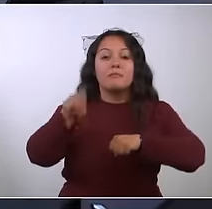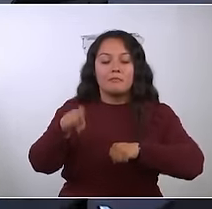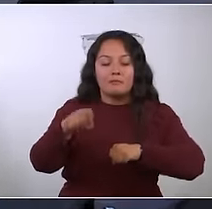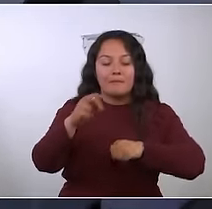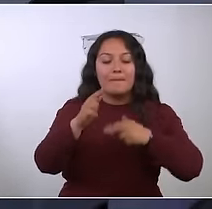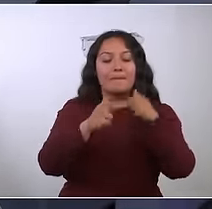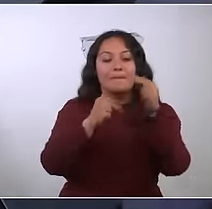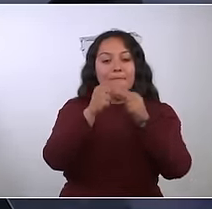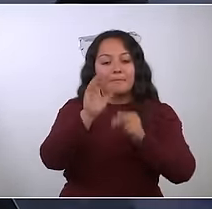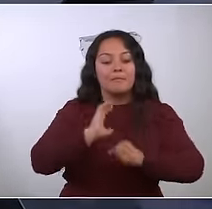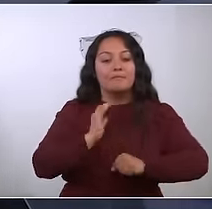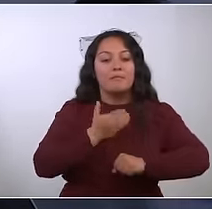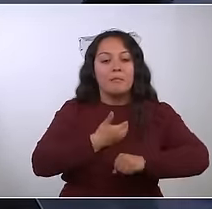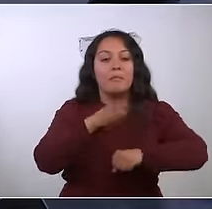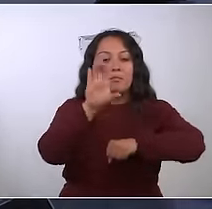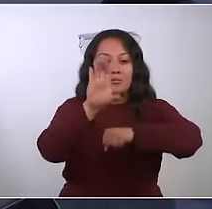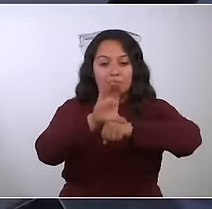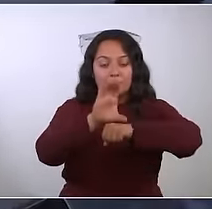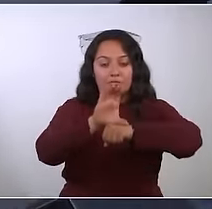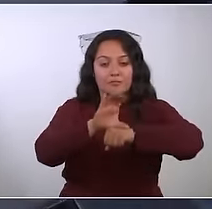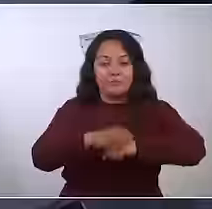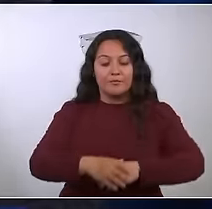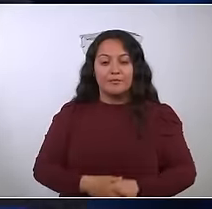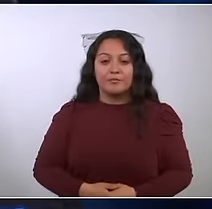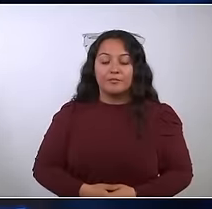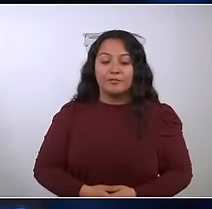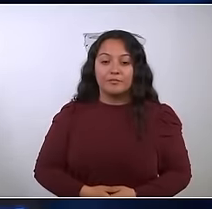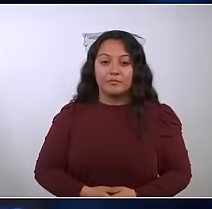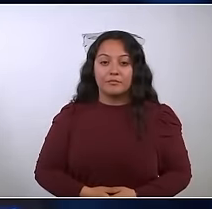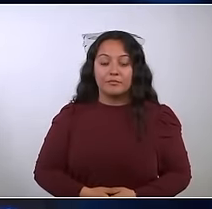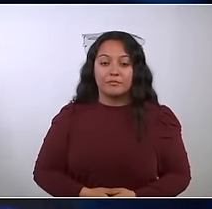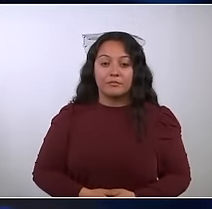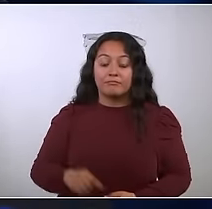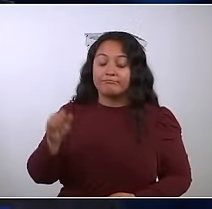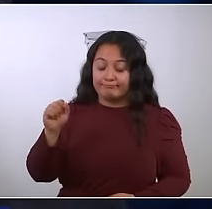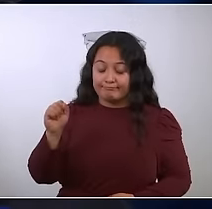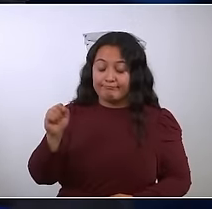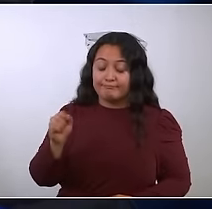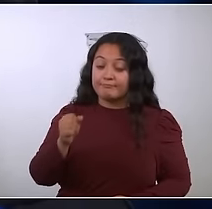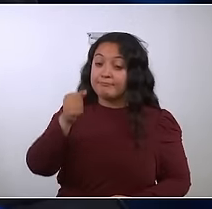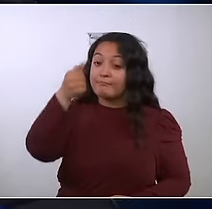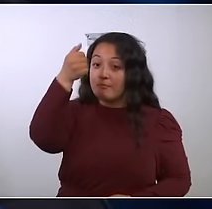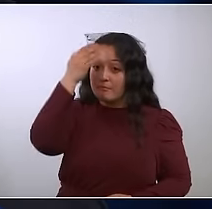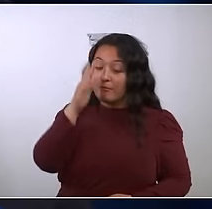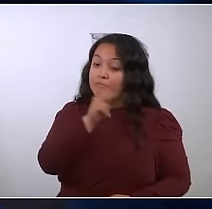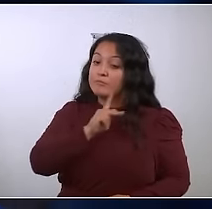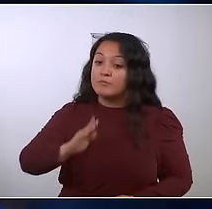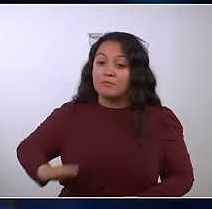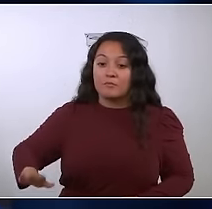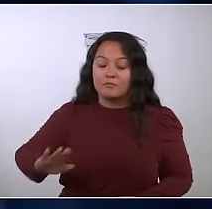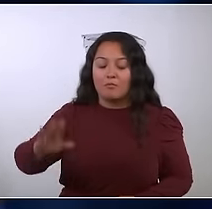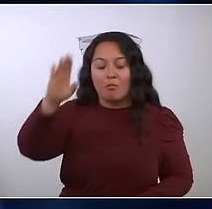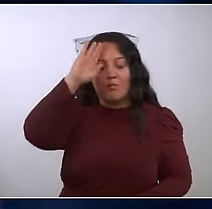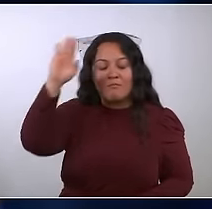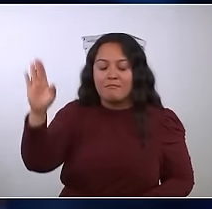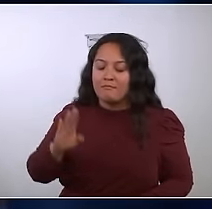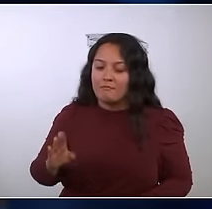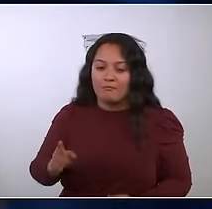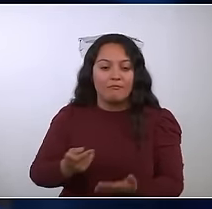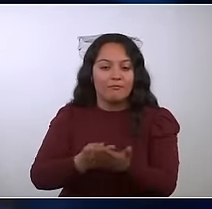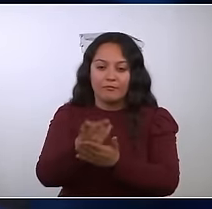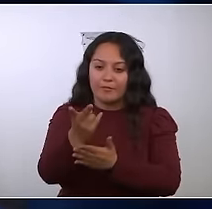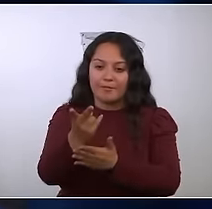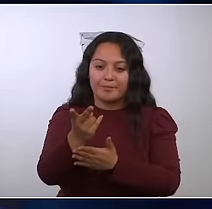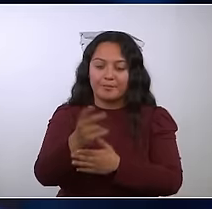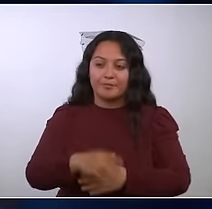will build the church. Though it is true that the kingdom of God will never aunque es verdad que el reino de Dios nunca caerá. Jesus is saying